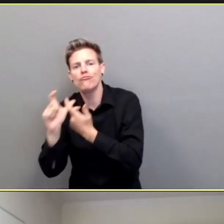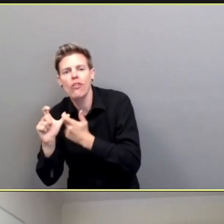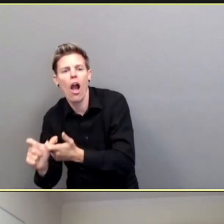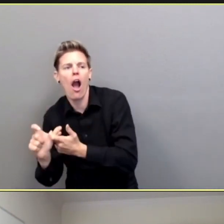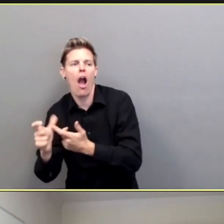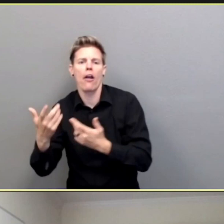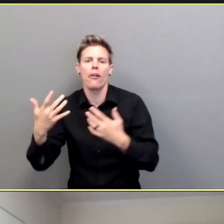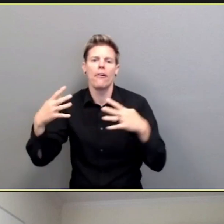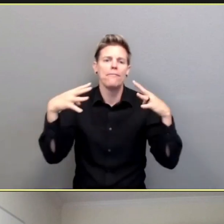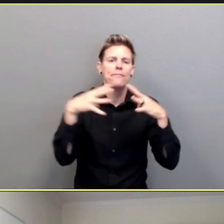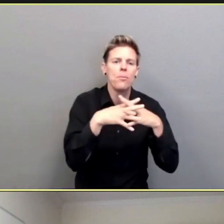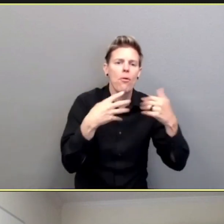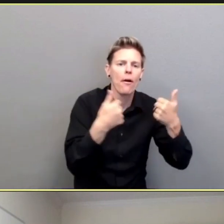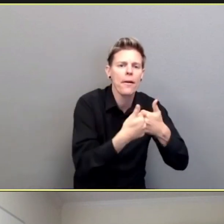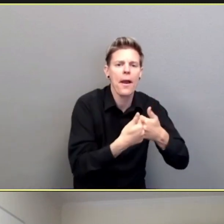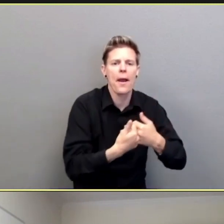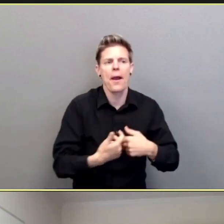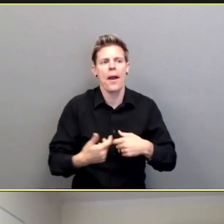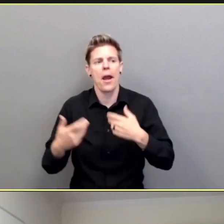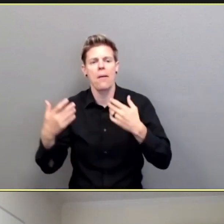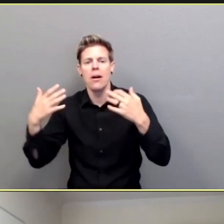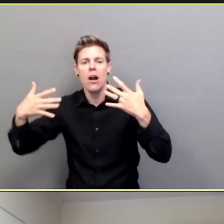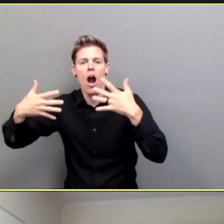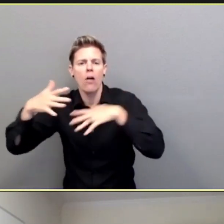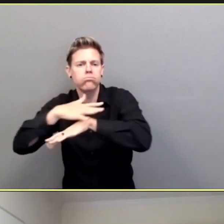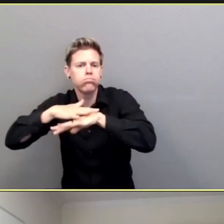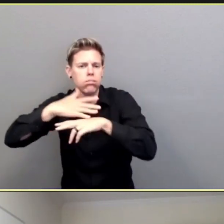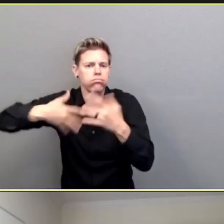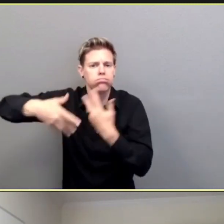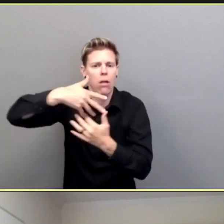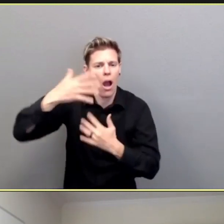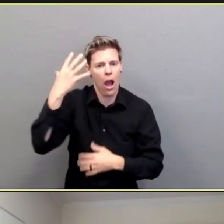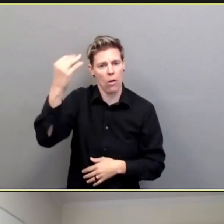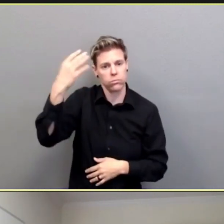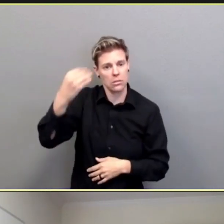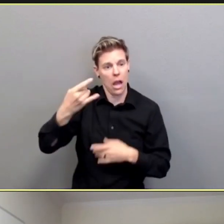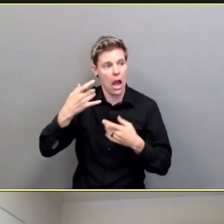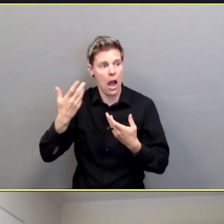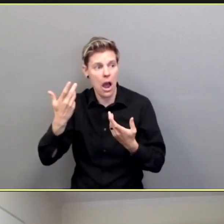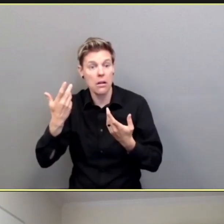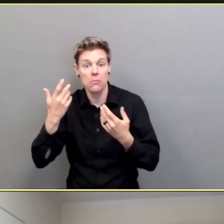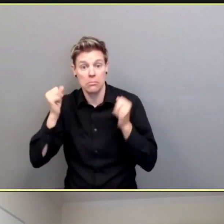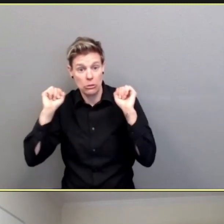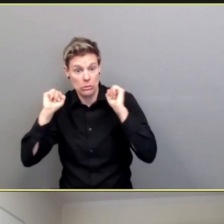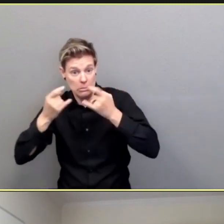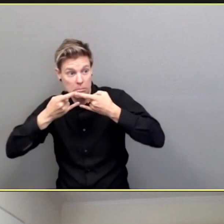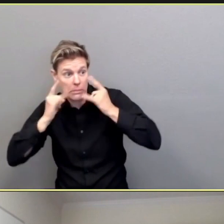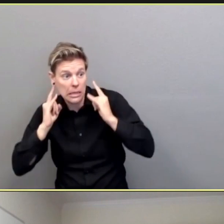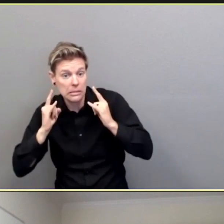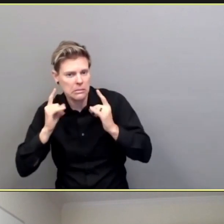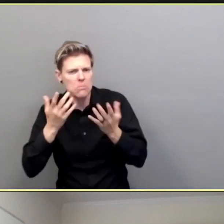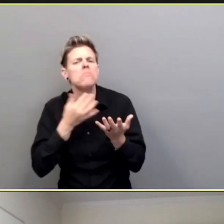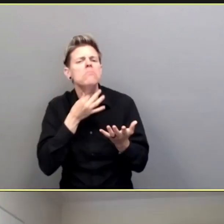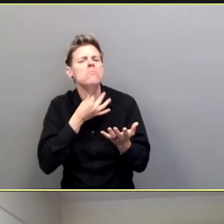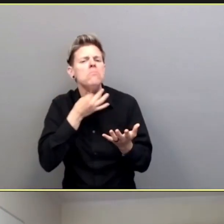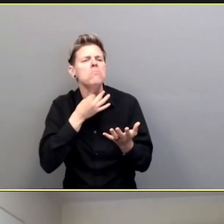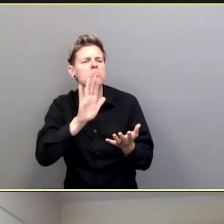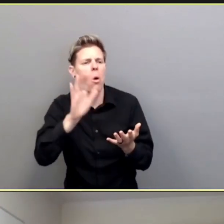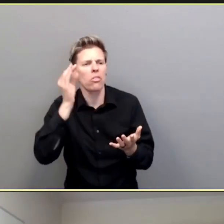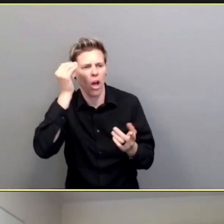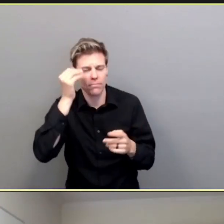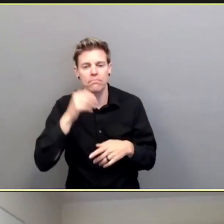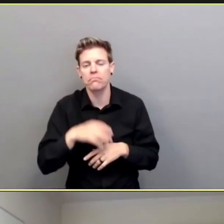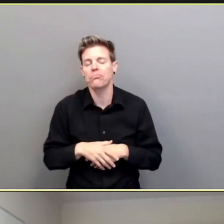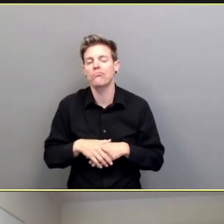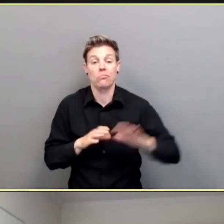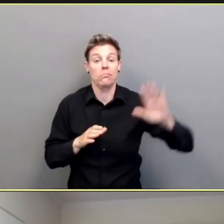kind of a congregate setting? That's it. Thank you. Now, I'll start on this and we'll see what my